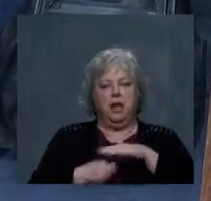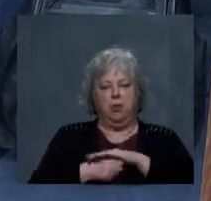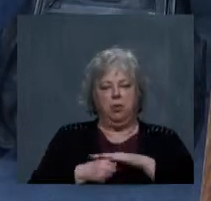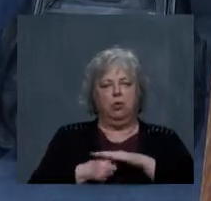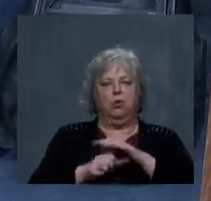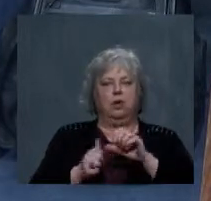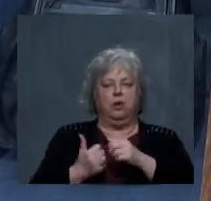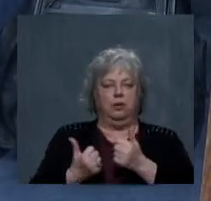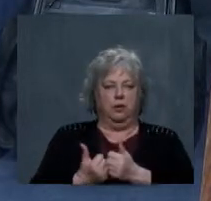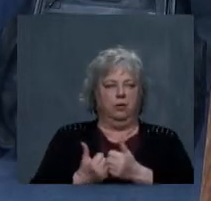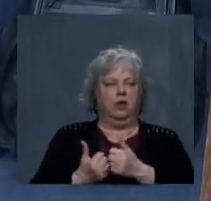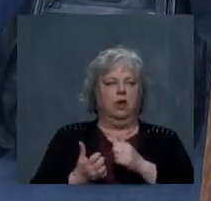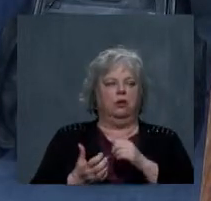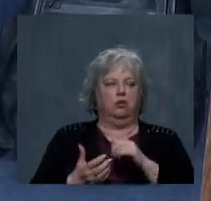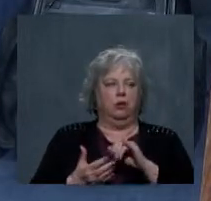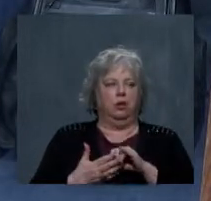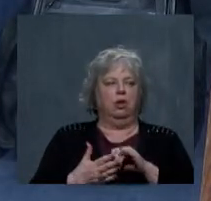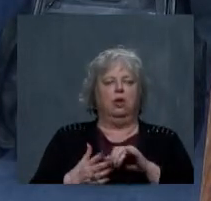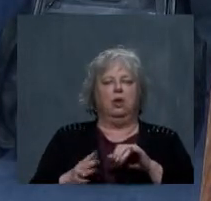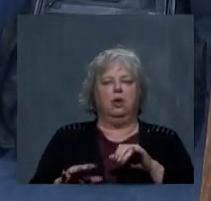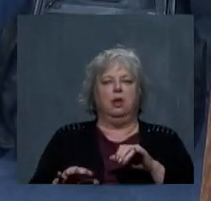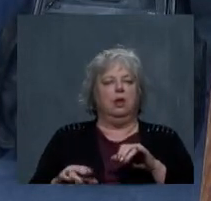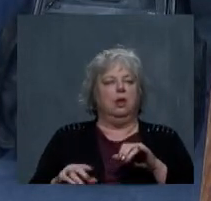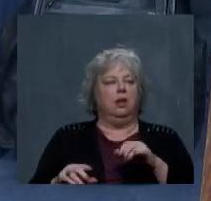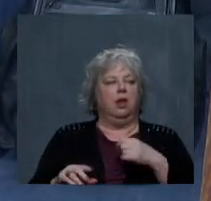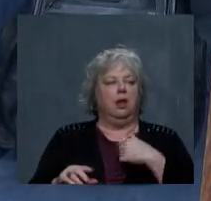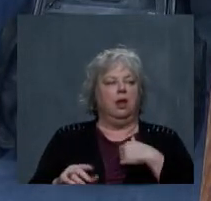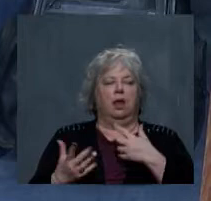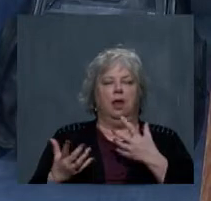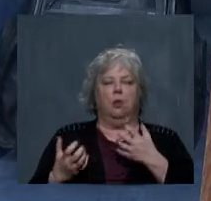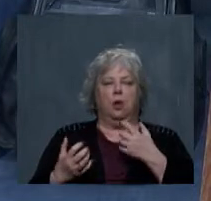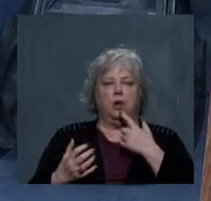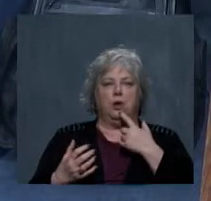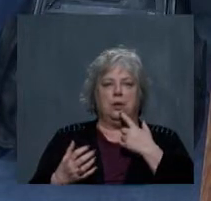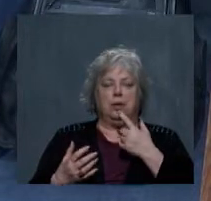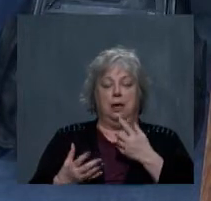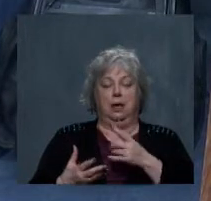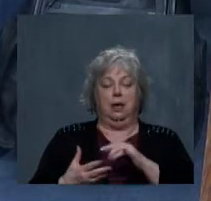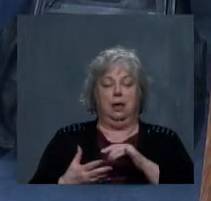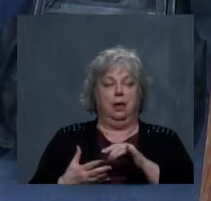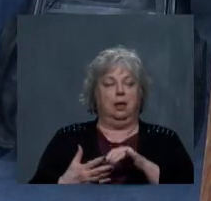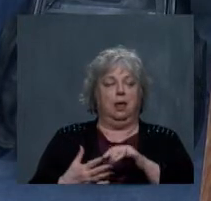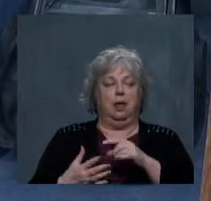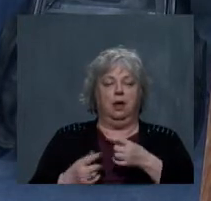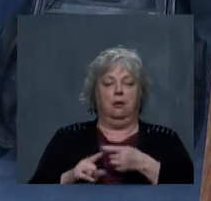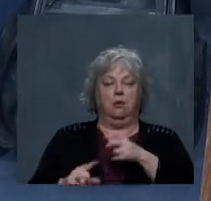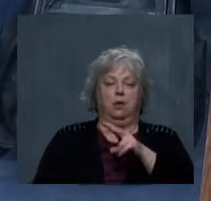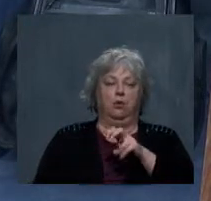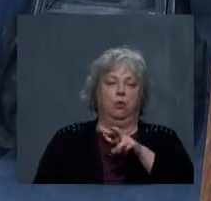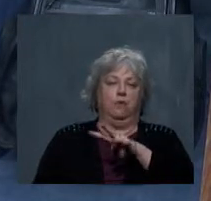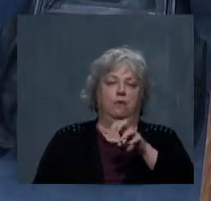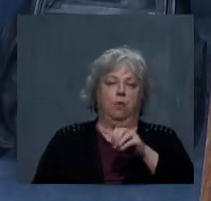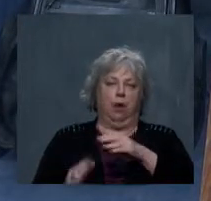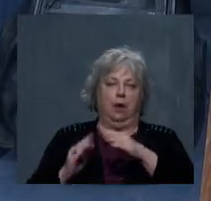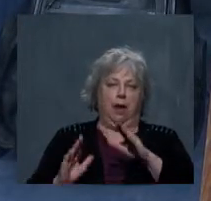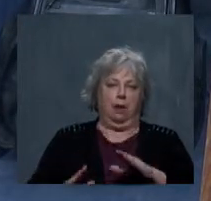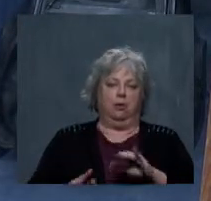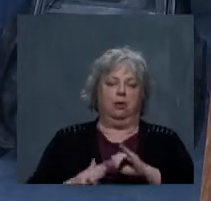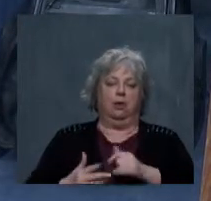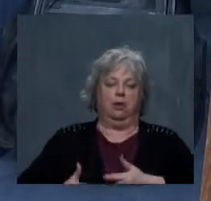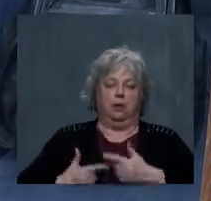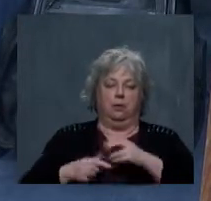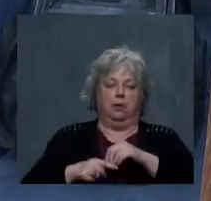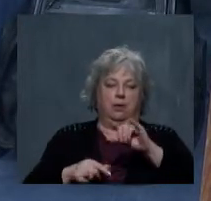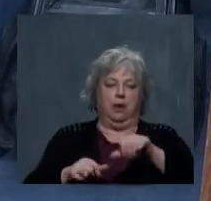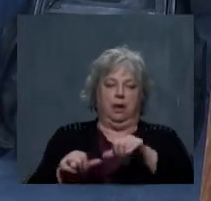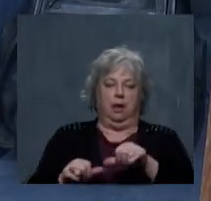was representing before you. And I just wanted to state that of the 240 houses that live in that